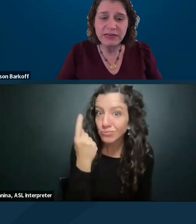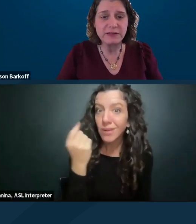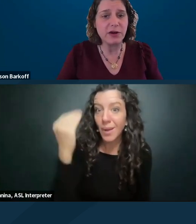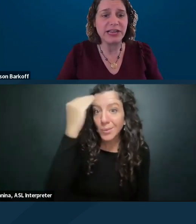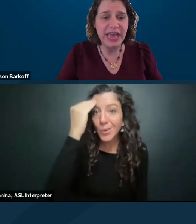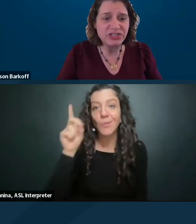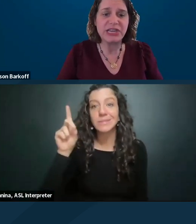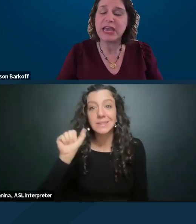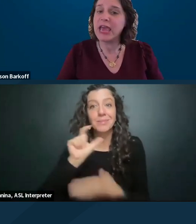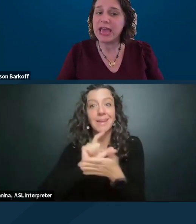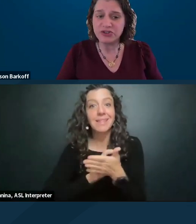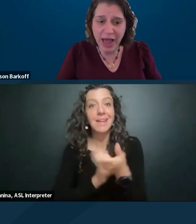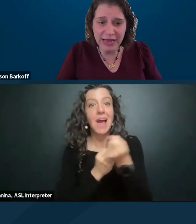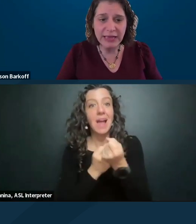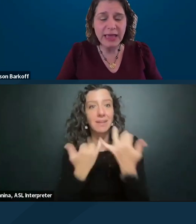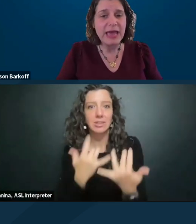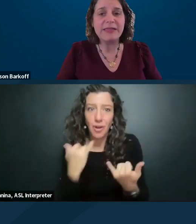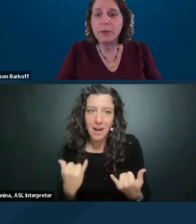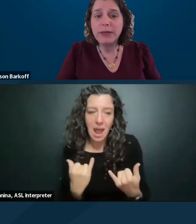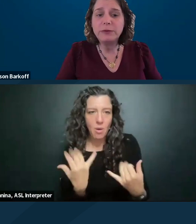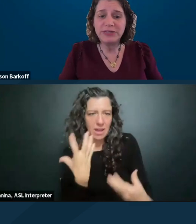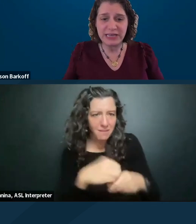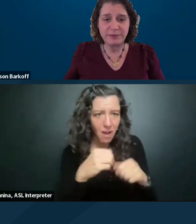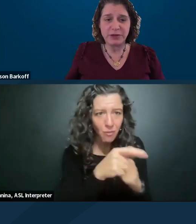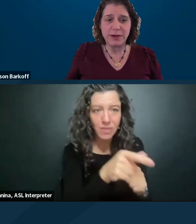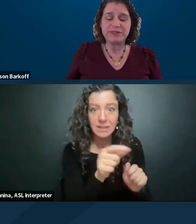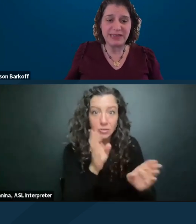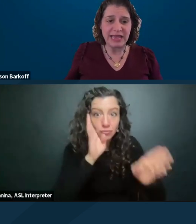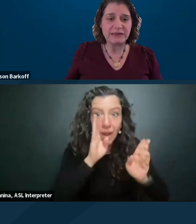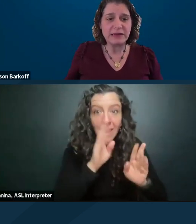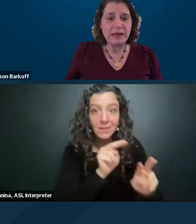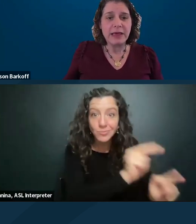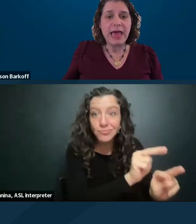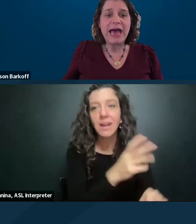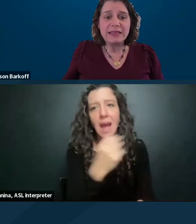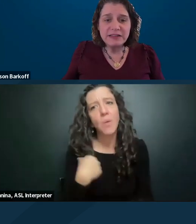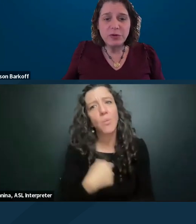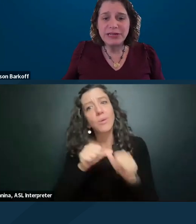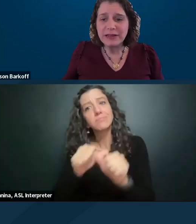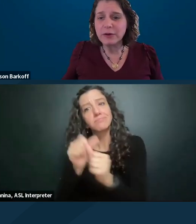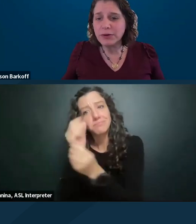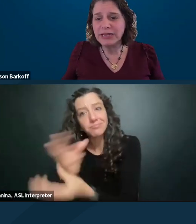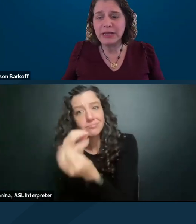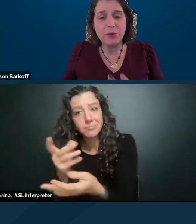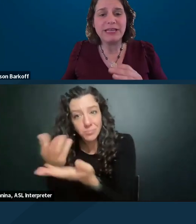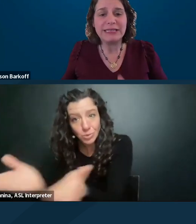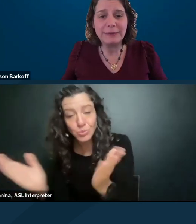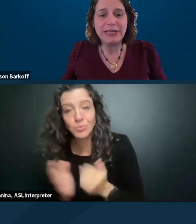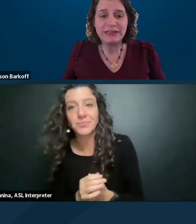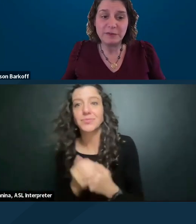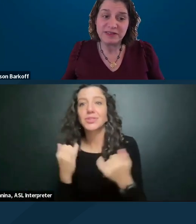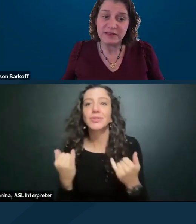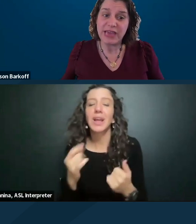legal advocates are engaging and tracking, and that we will be keeping you up to date. At this point, there are really